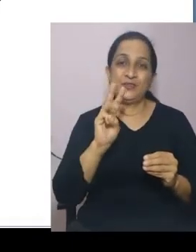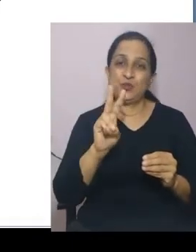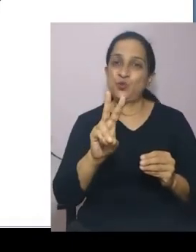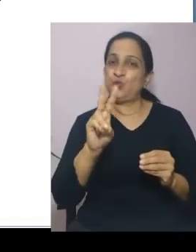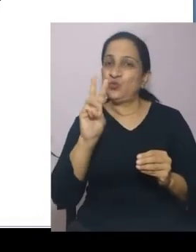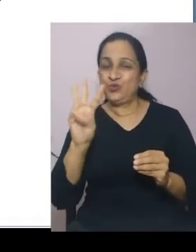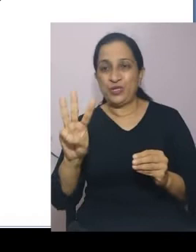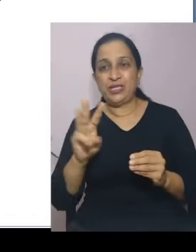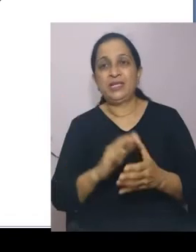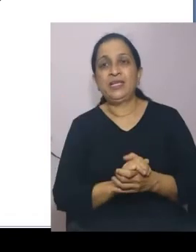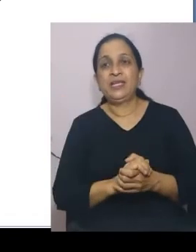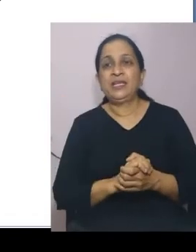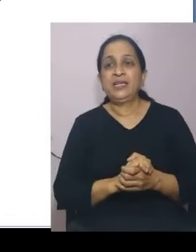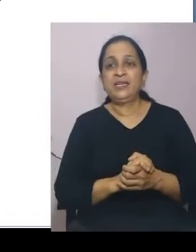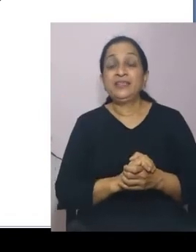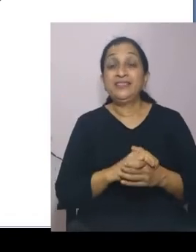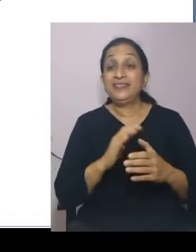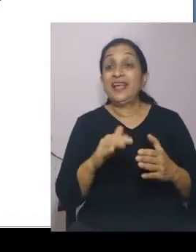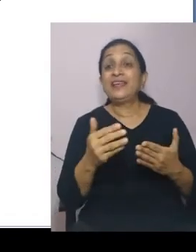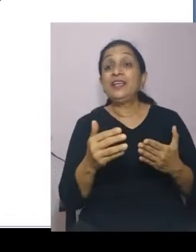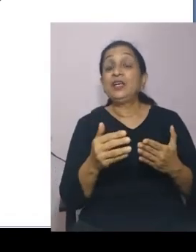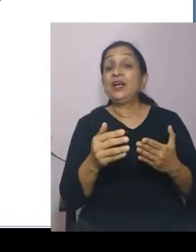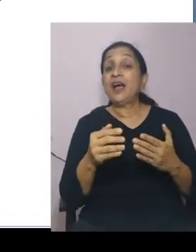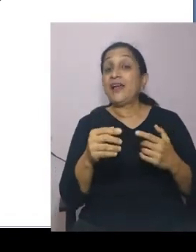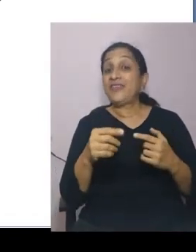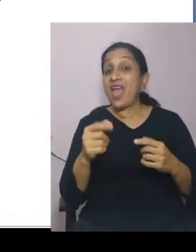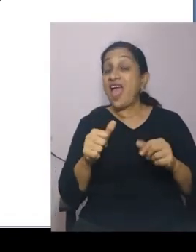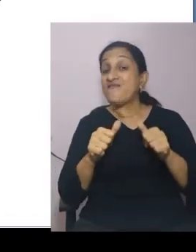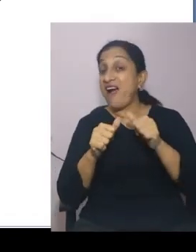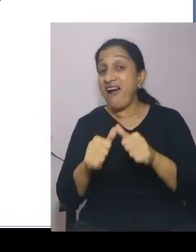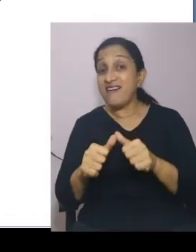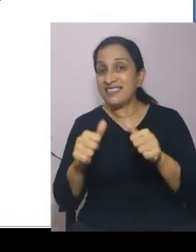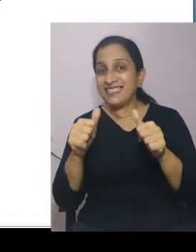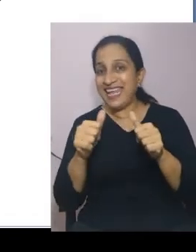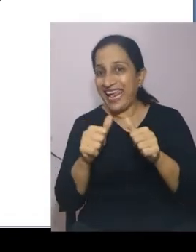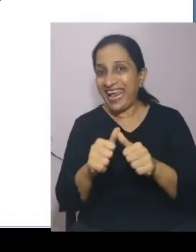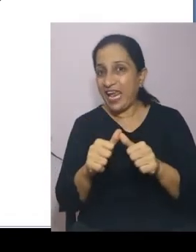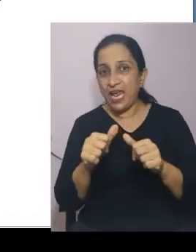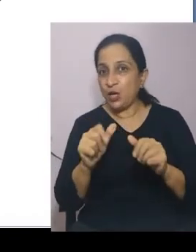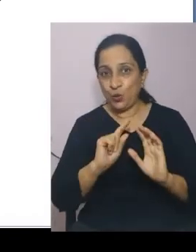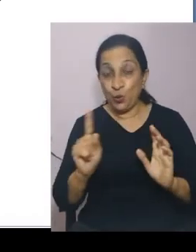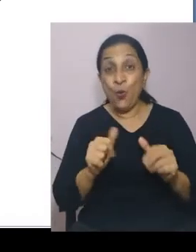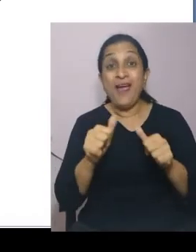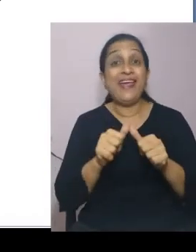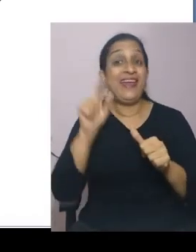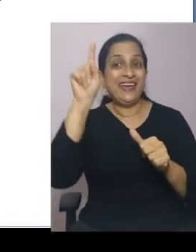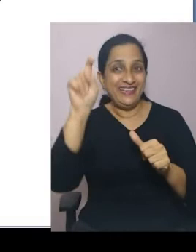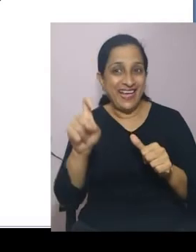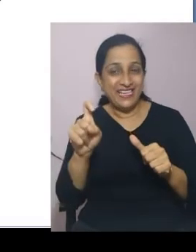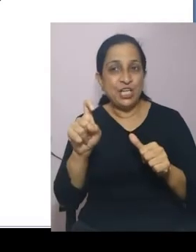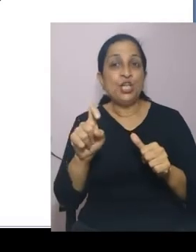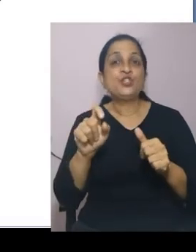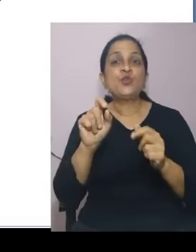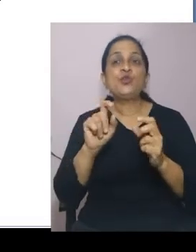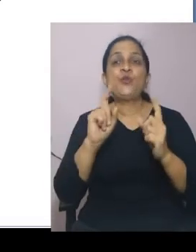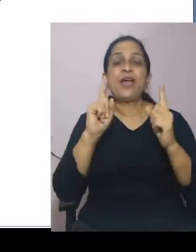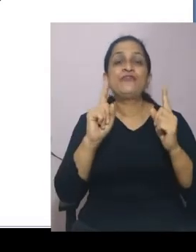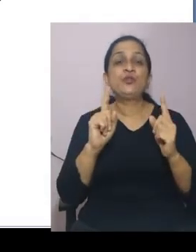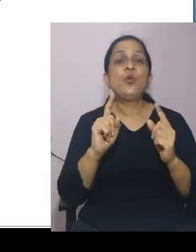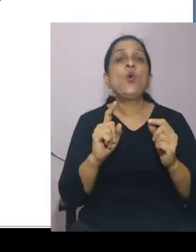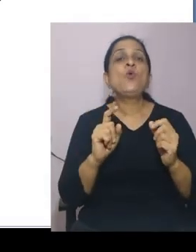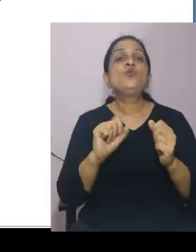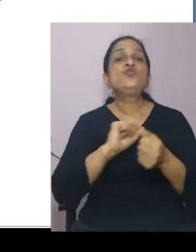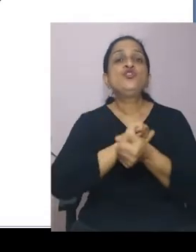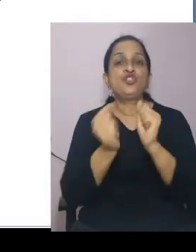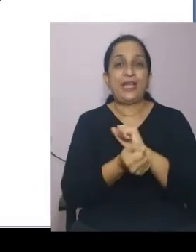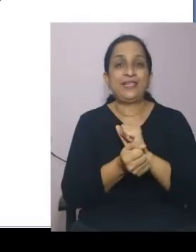properly, and then the dash, because you have been asked dash, that is the row becomes the column,